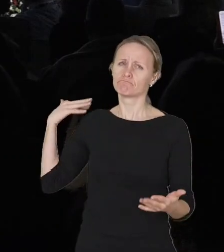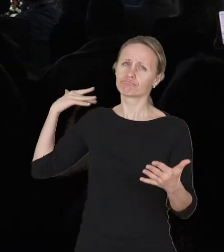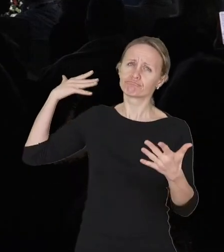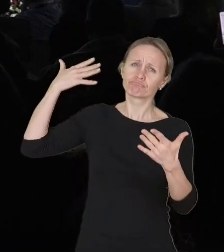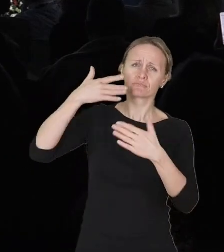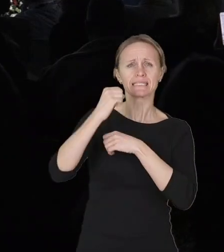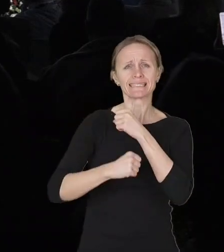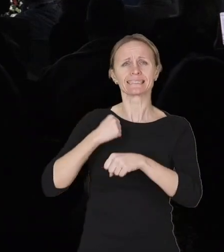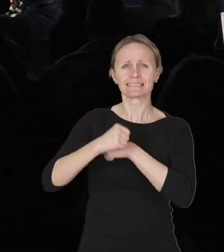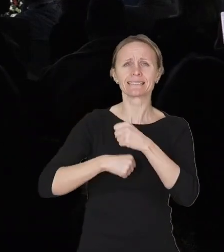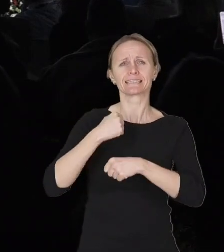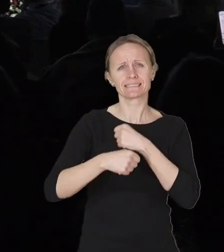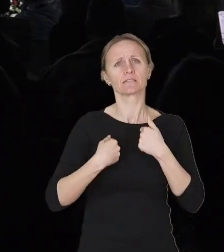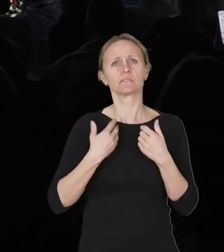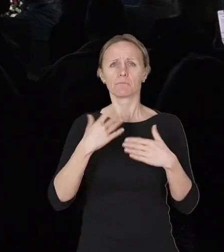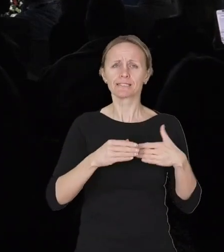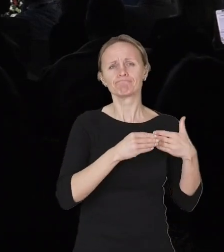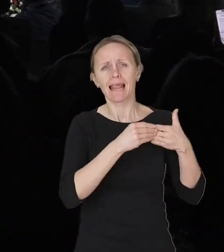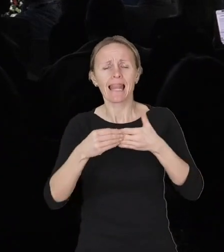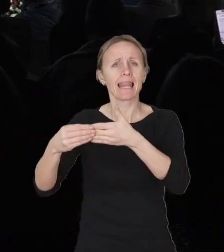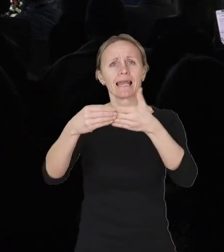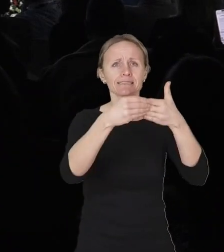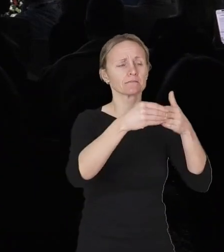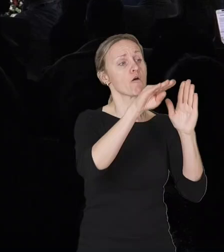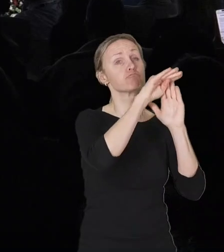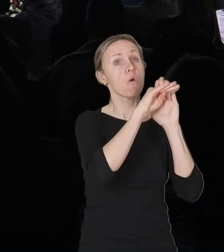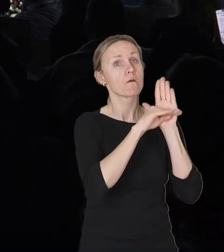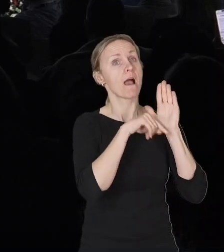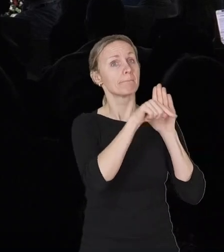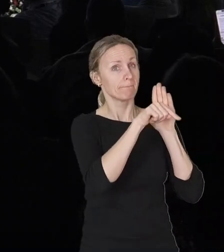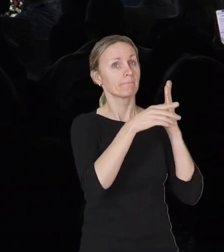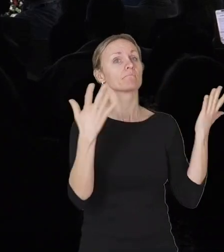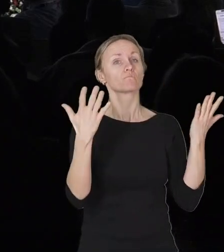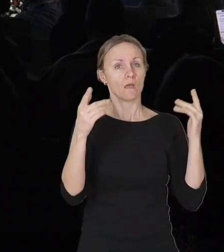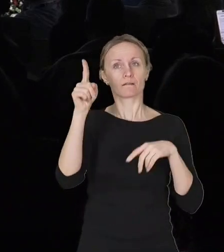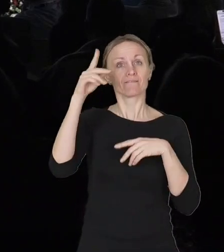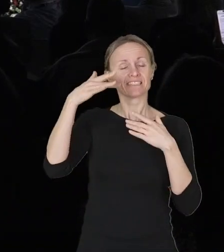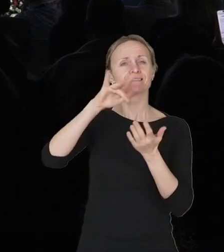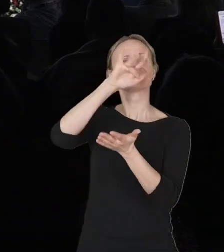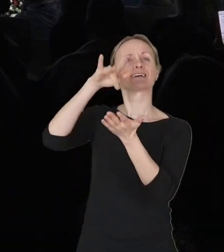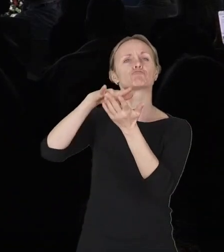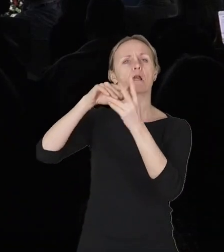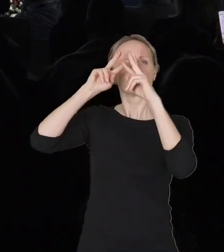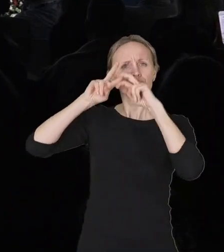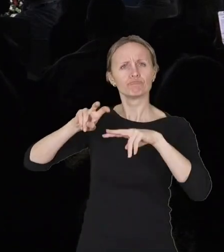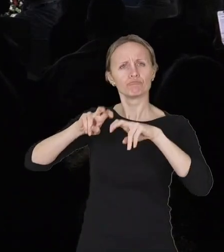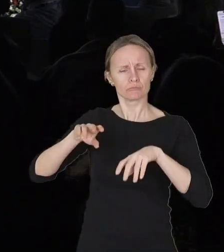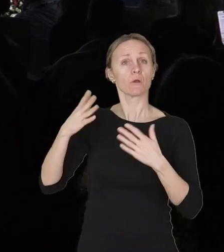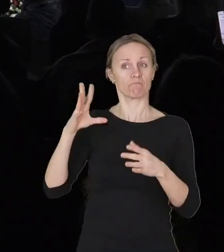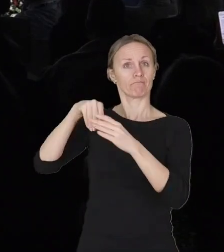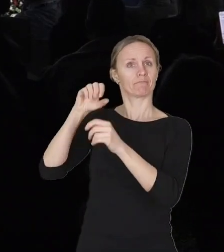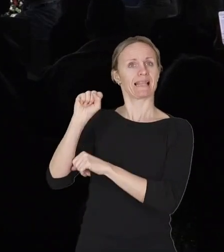of the European Commission. I've managed several programs on smart specialization, both S3 and then S4 and industrial